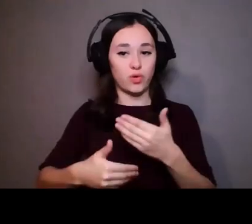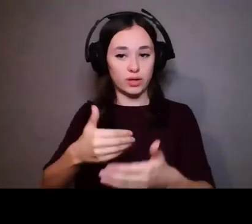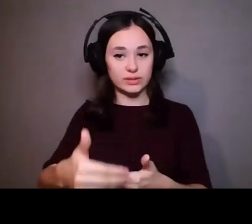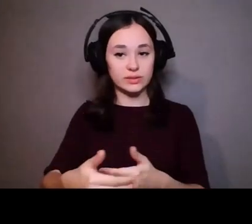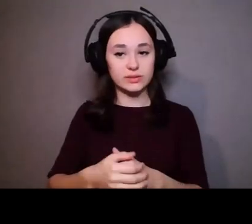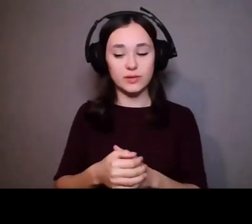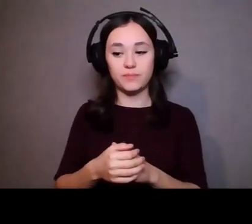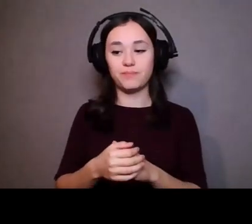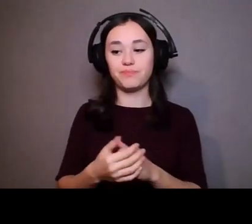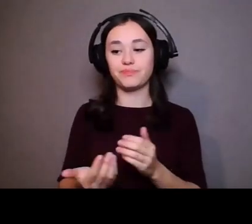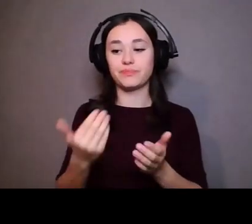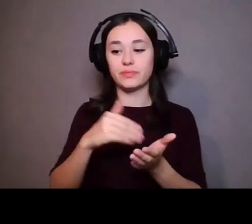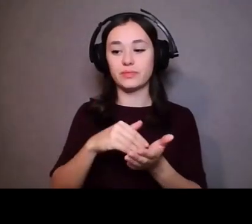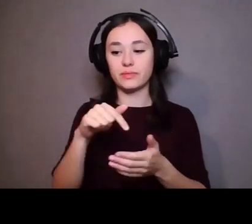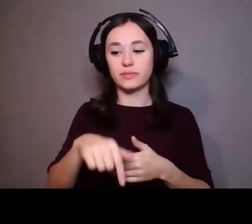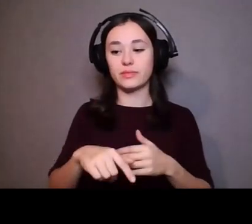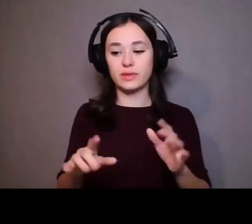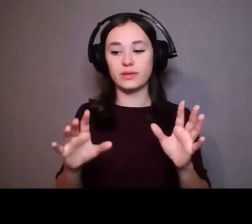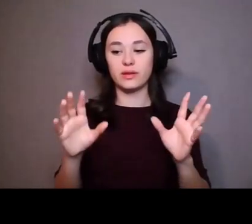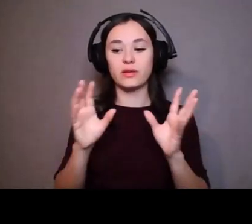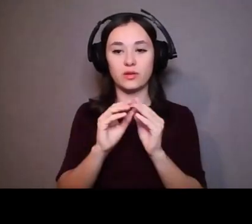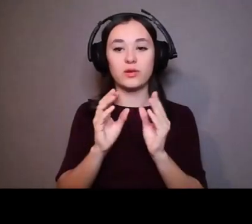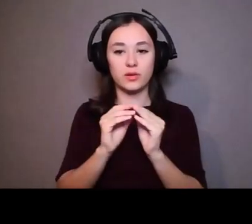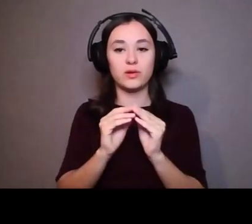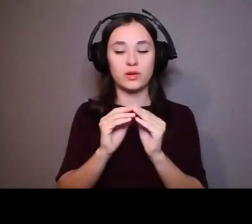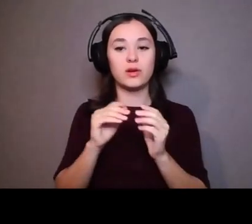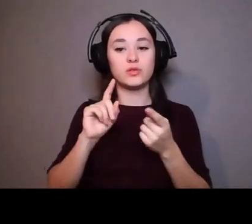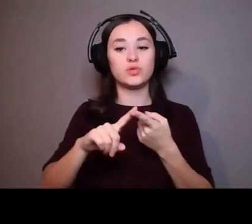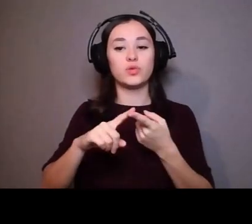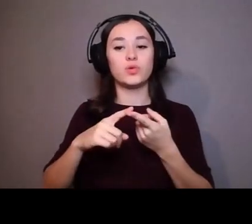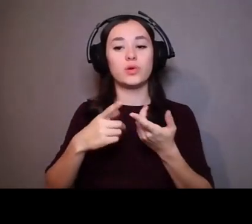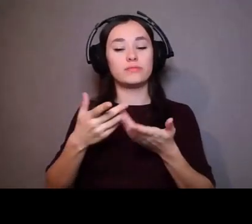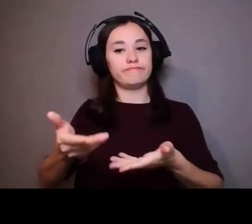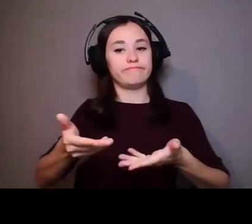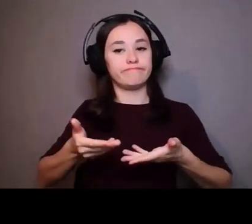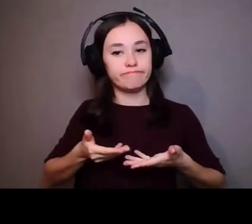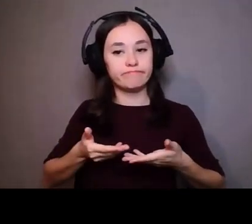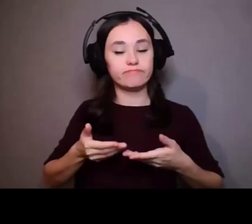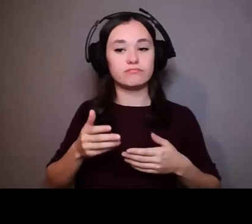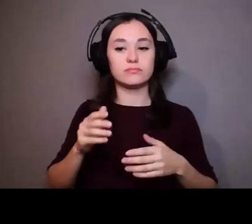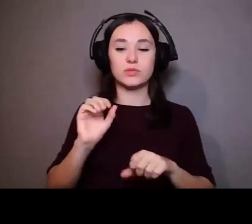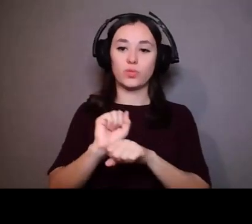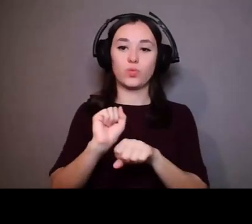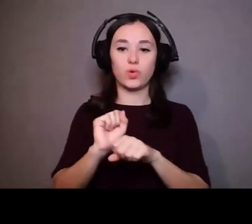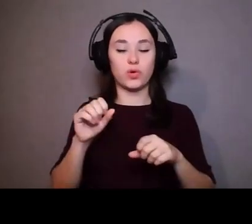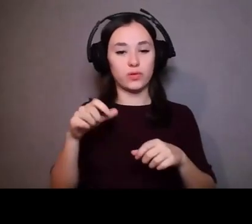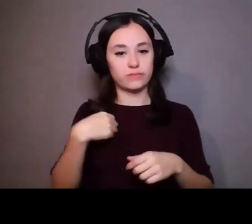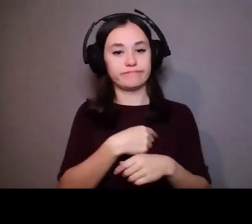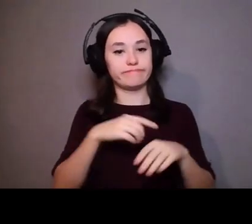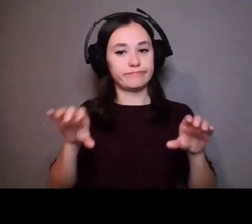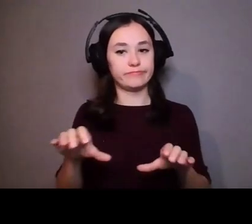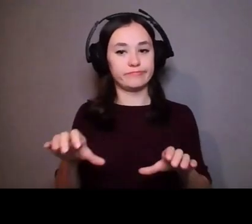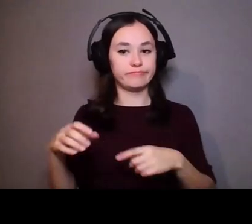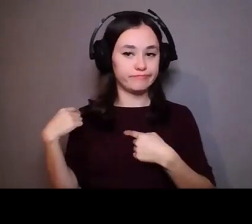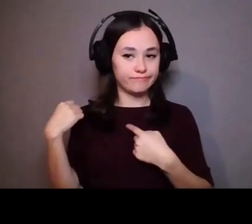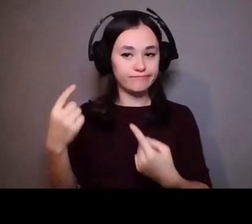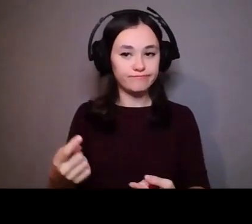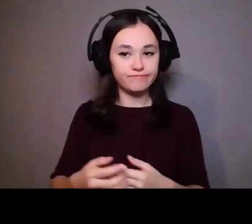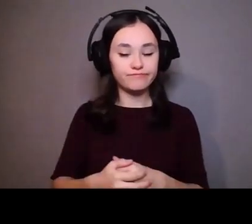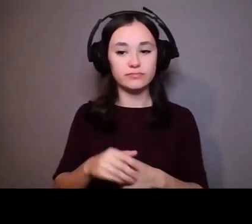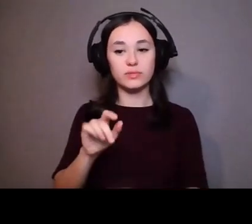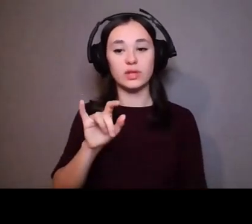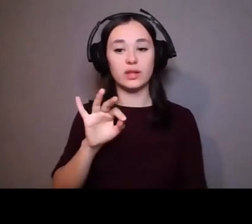a webinar to introduce the work that we've been doing. I think people were generally aware that we were undertaking this